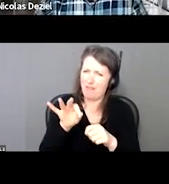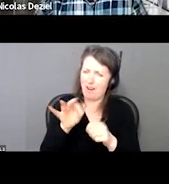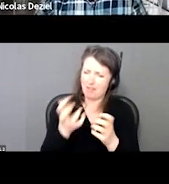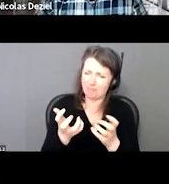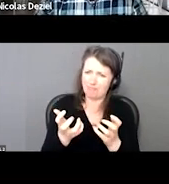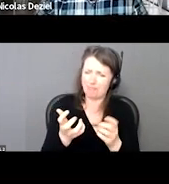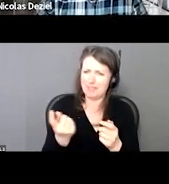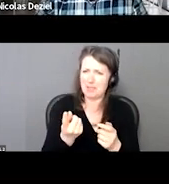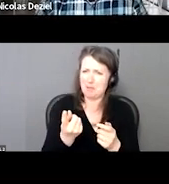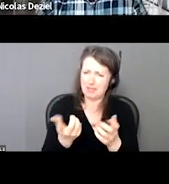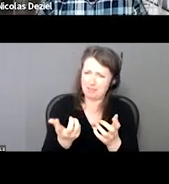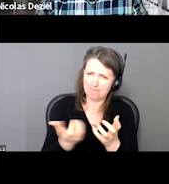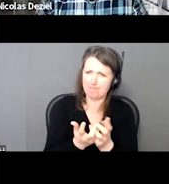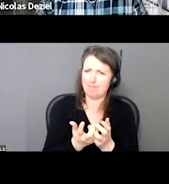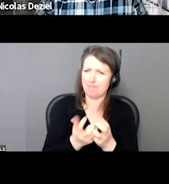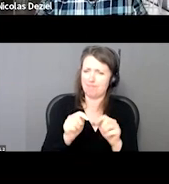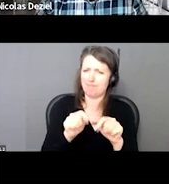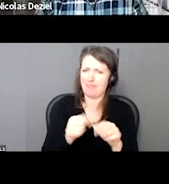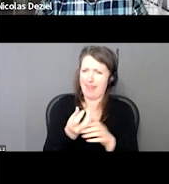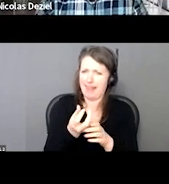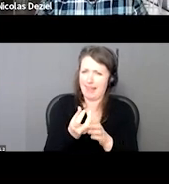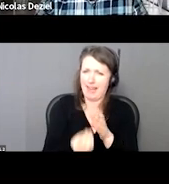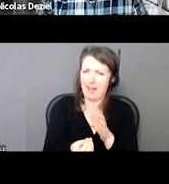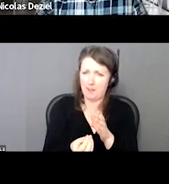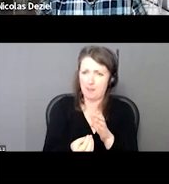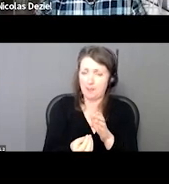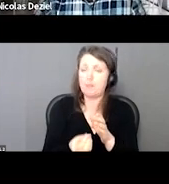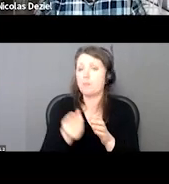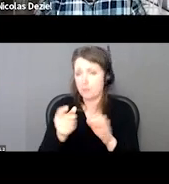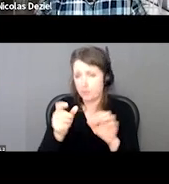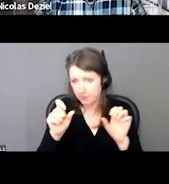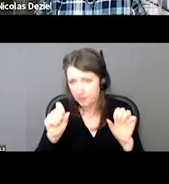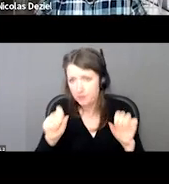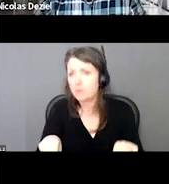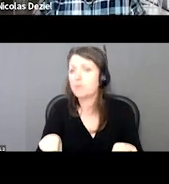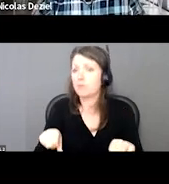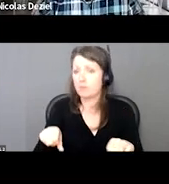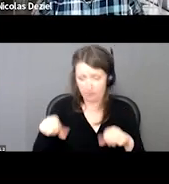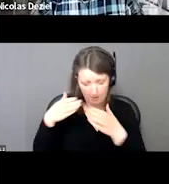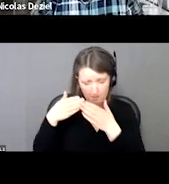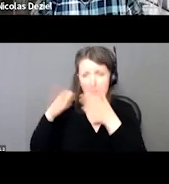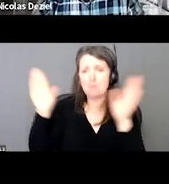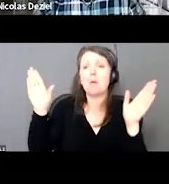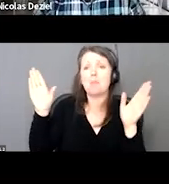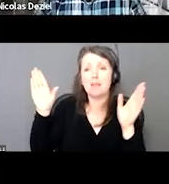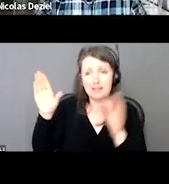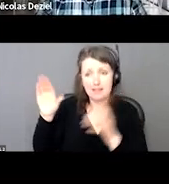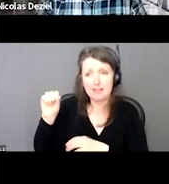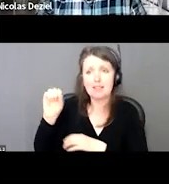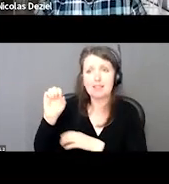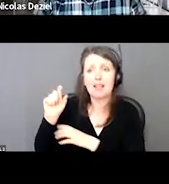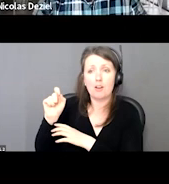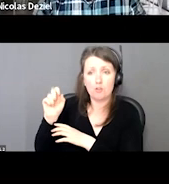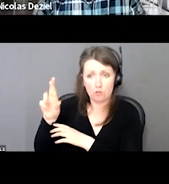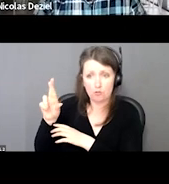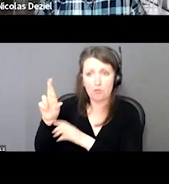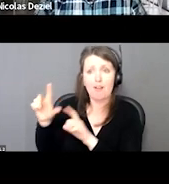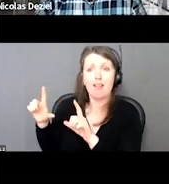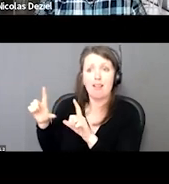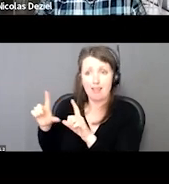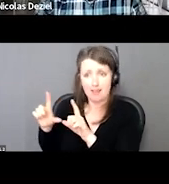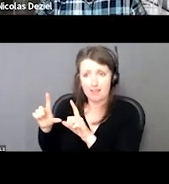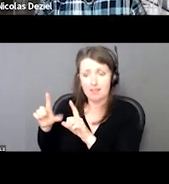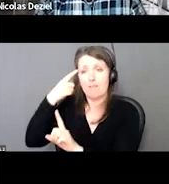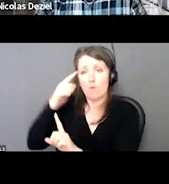license technology that exists, that belongs in the public sector, and you could license that for your own company so that